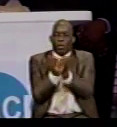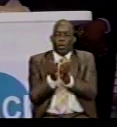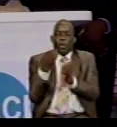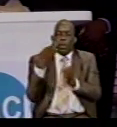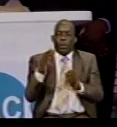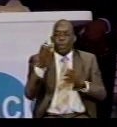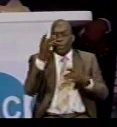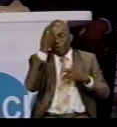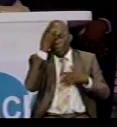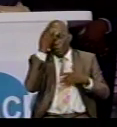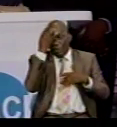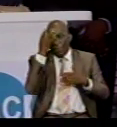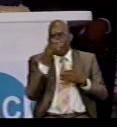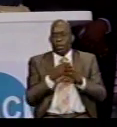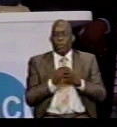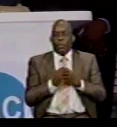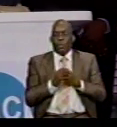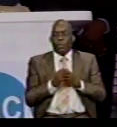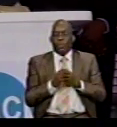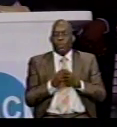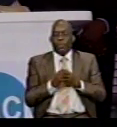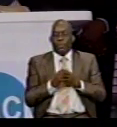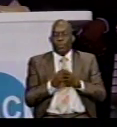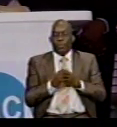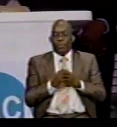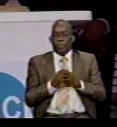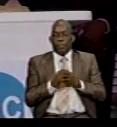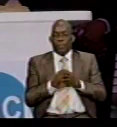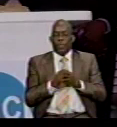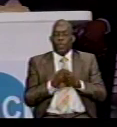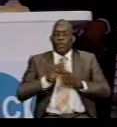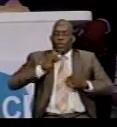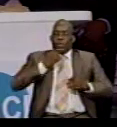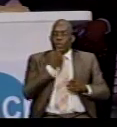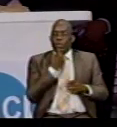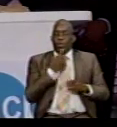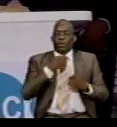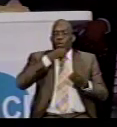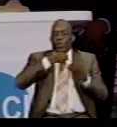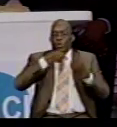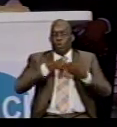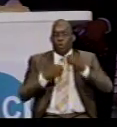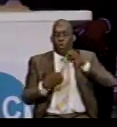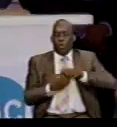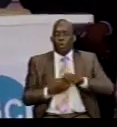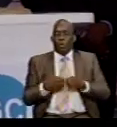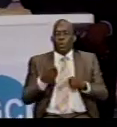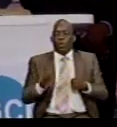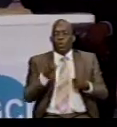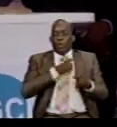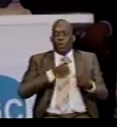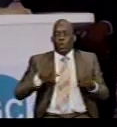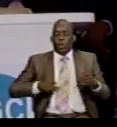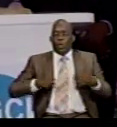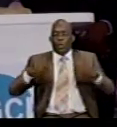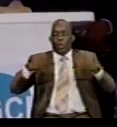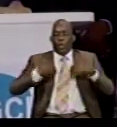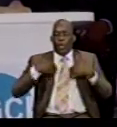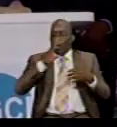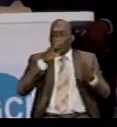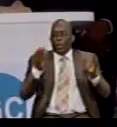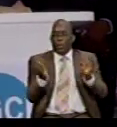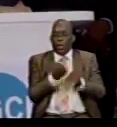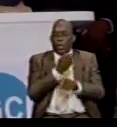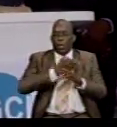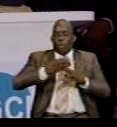Les captifs des infirmités. Chronic problems. Les problèmes chroniques. The Lord has been turning them around. Le Seigneur les